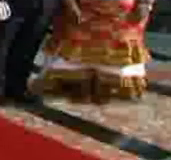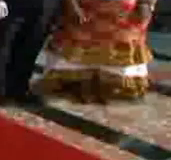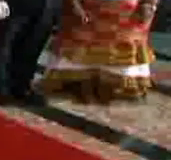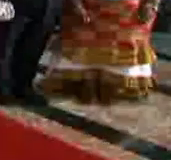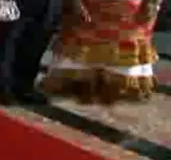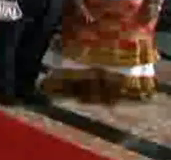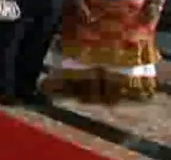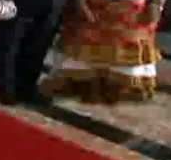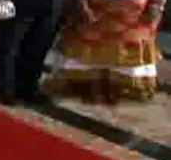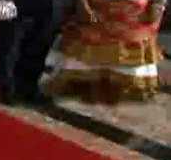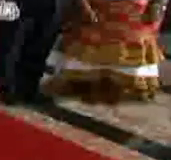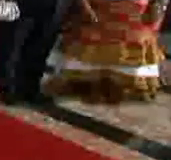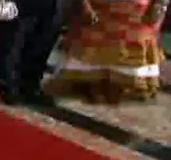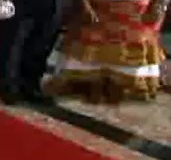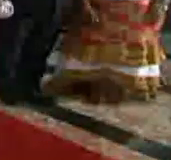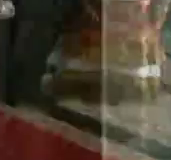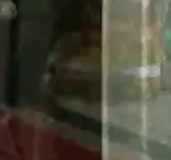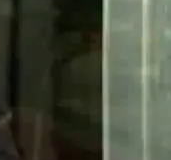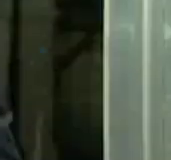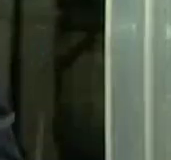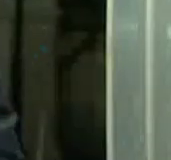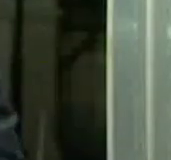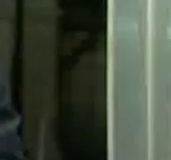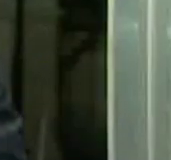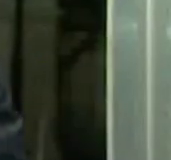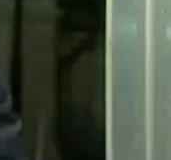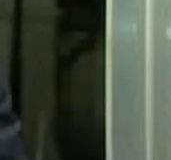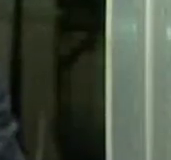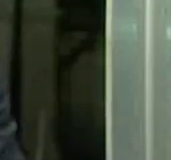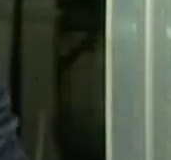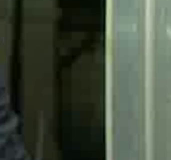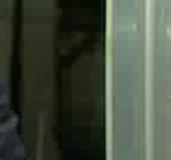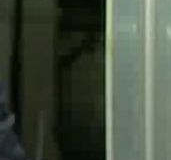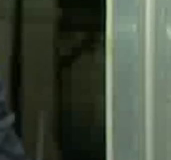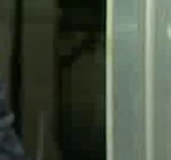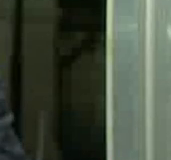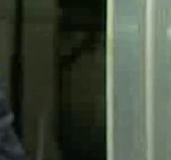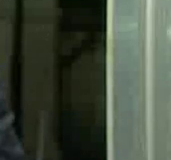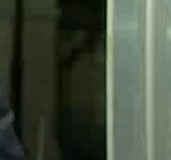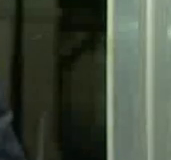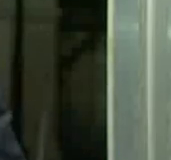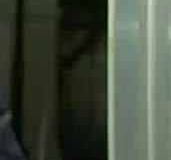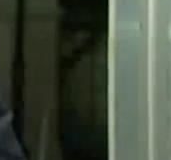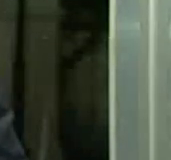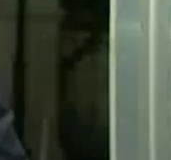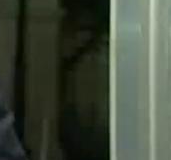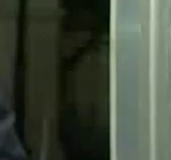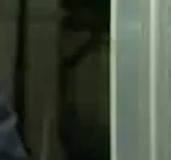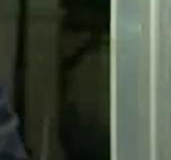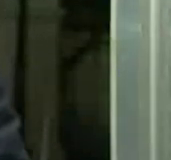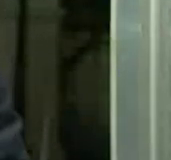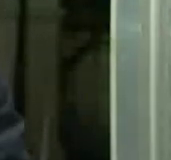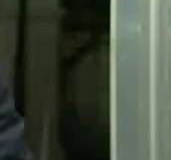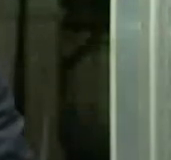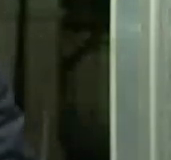by for reactions from political parties. Unfortunately, because of time, we are going